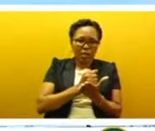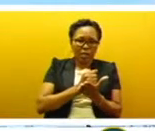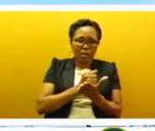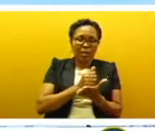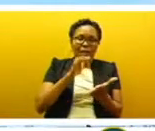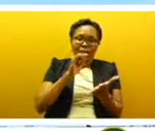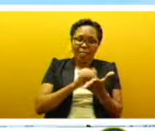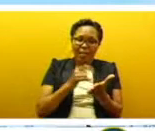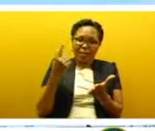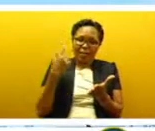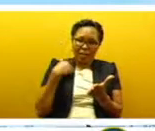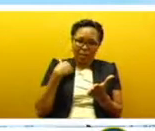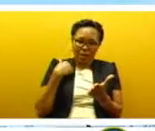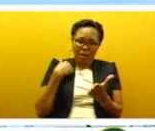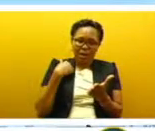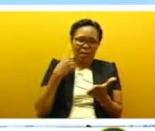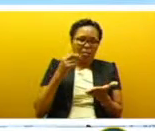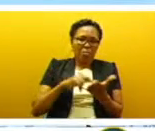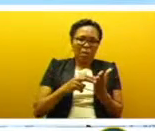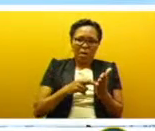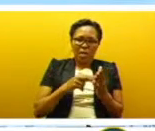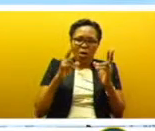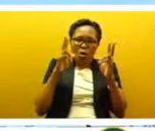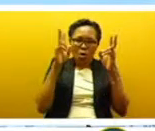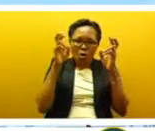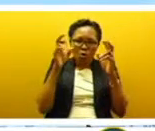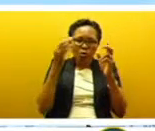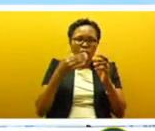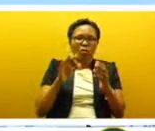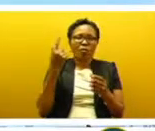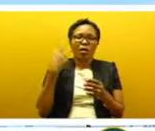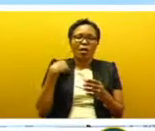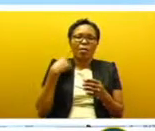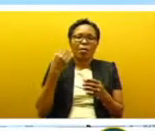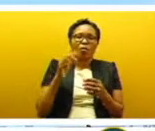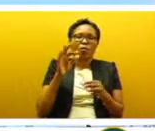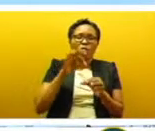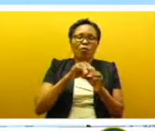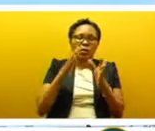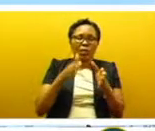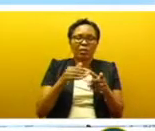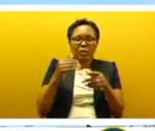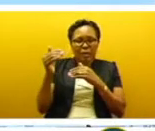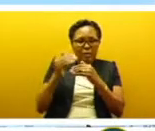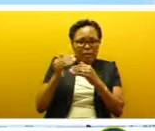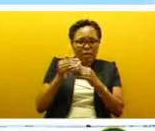of voters, there was a number of ghost voters equivalent to that one.